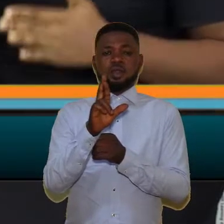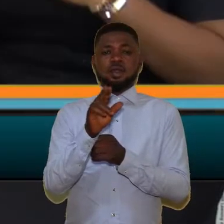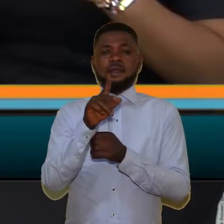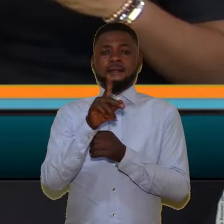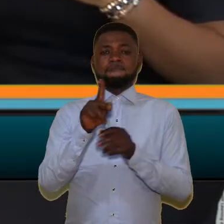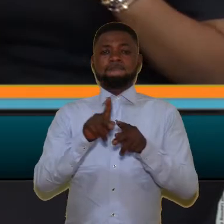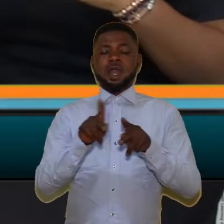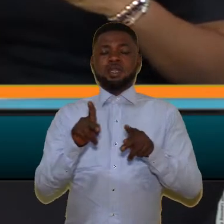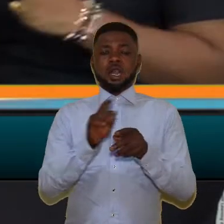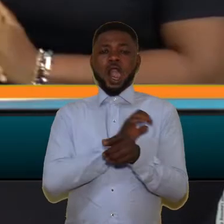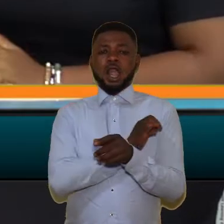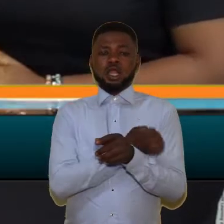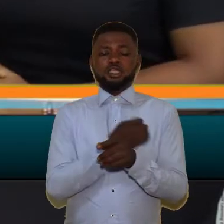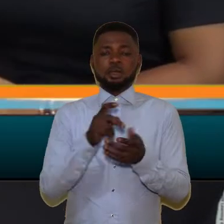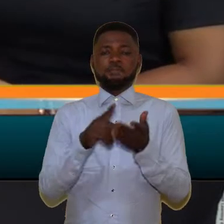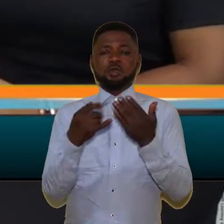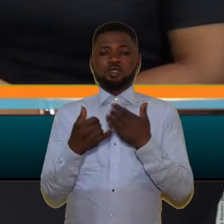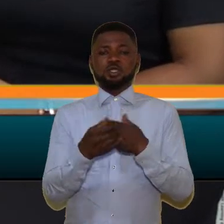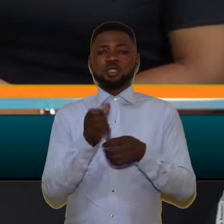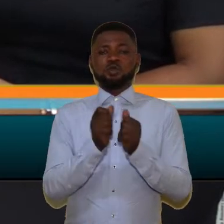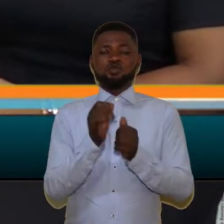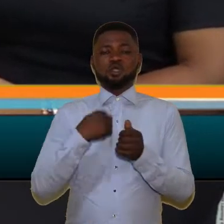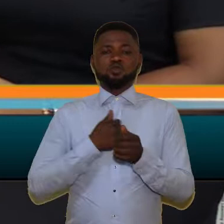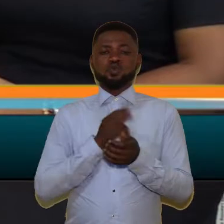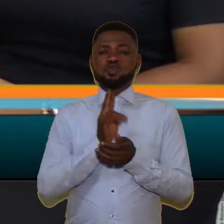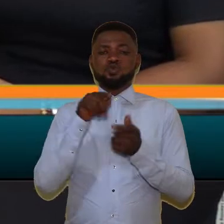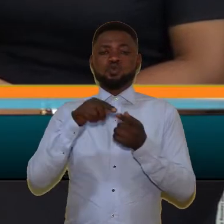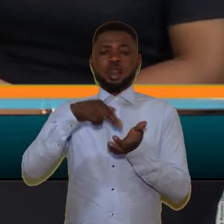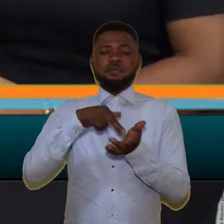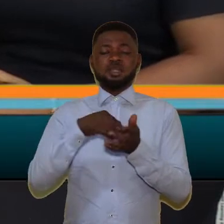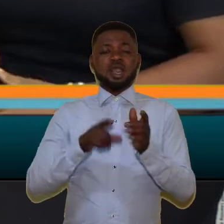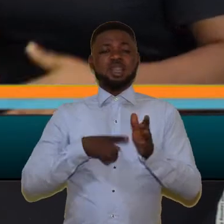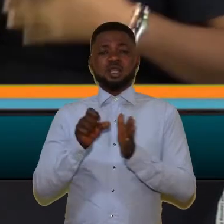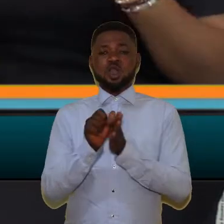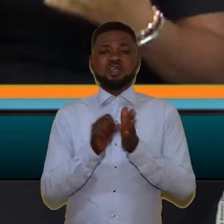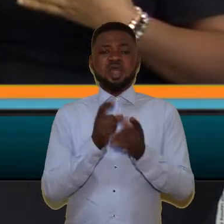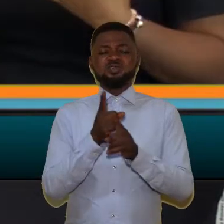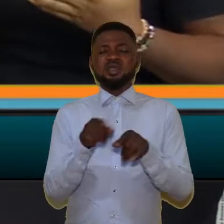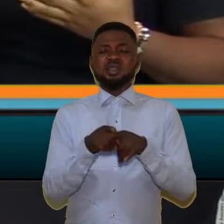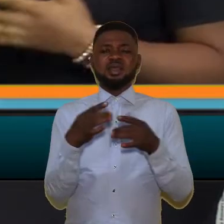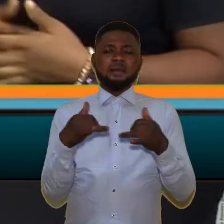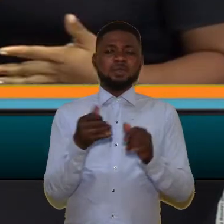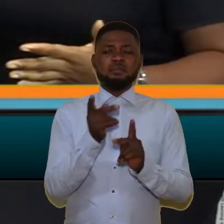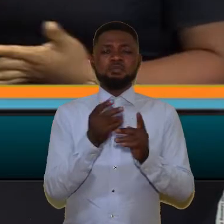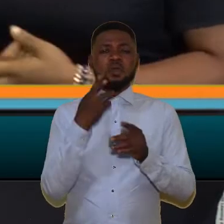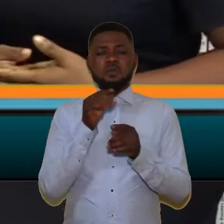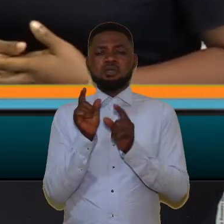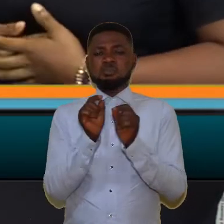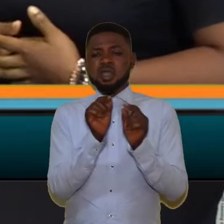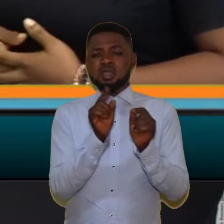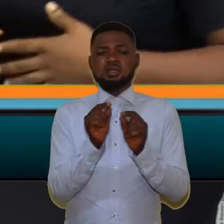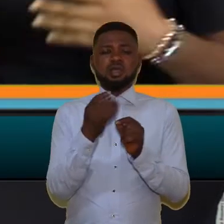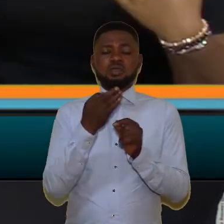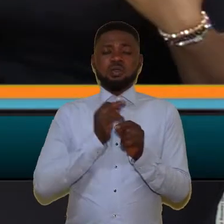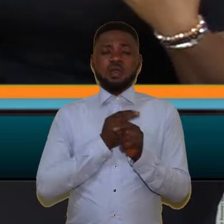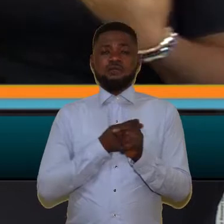solar panel, solar energy project, which we used to represent the Lagos State then. It was just a plaything, and people were making jest of